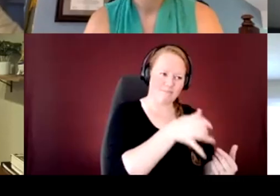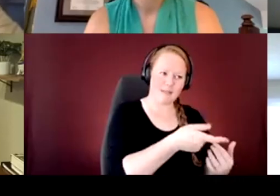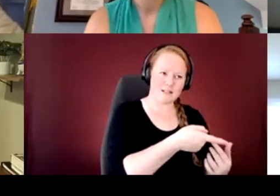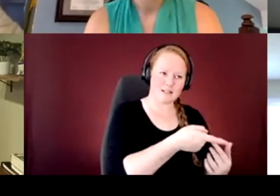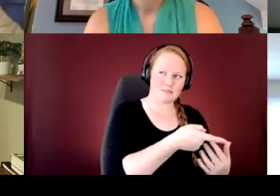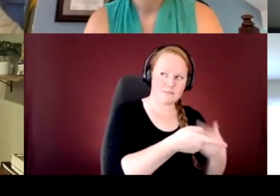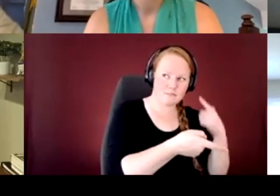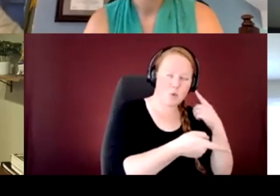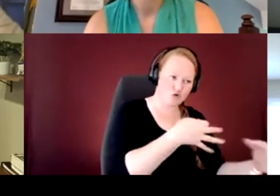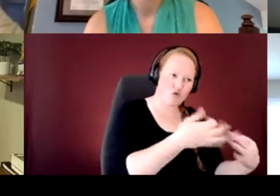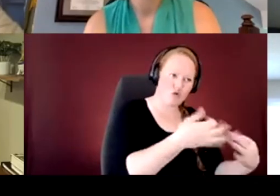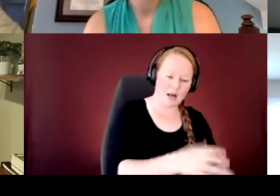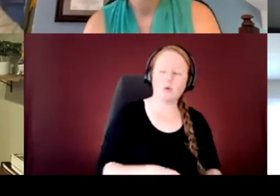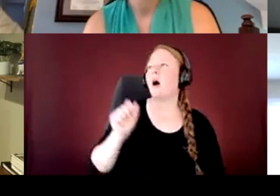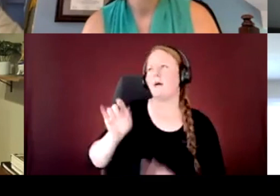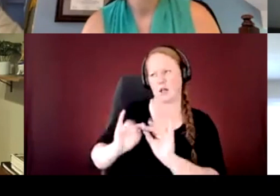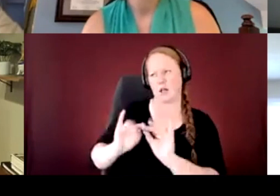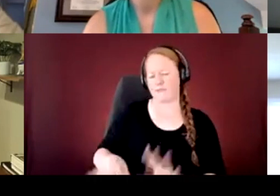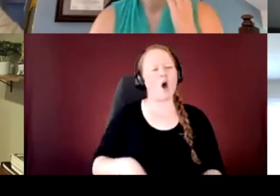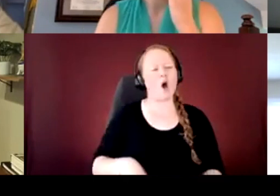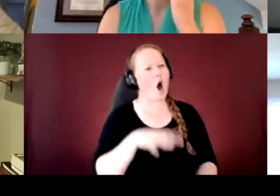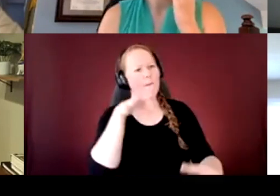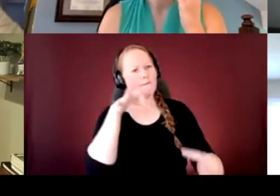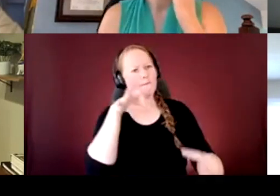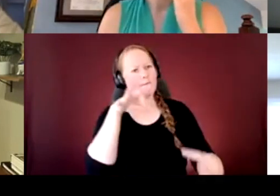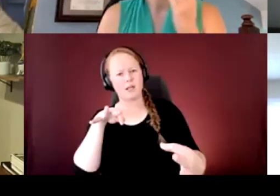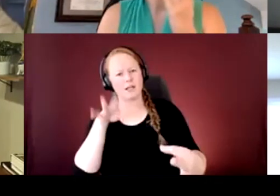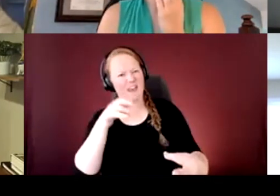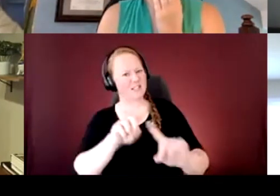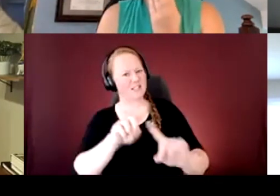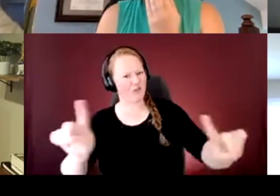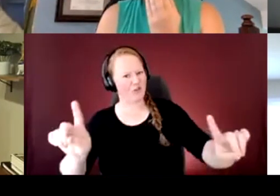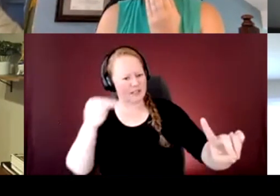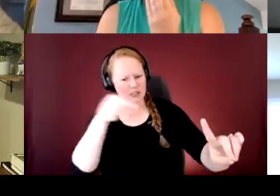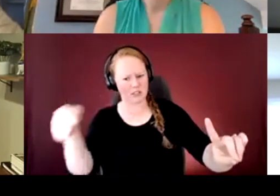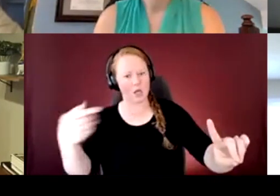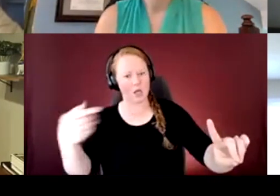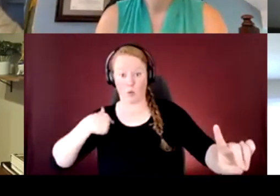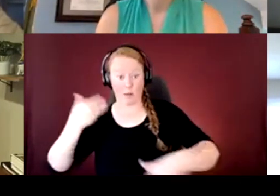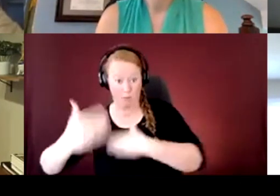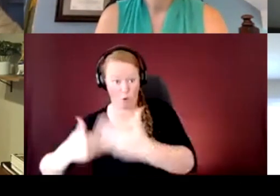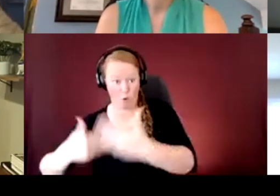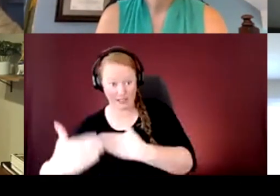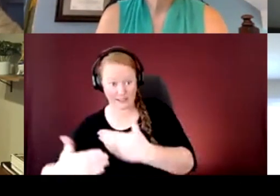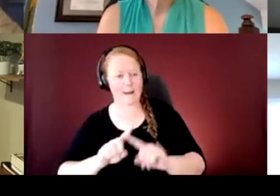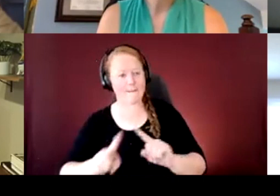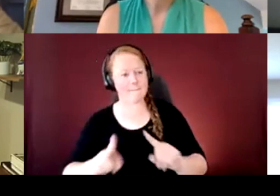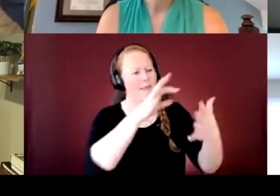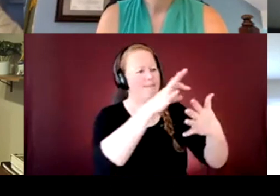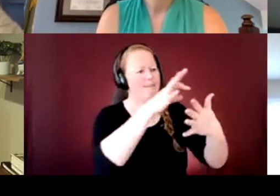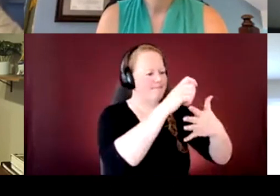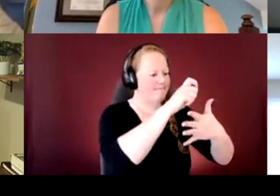Thanks for that clarification. Yeah, that's perfect, Noel. I wanted to lift up that distinction. Like, we're doing the process, but the details of the